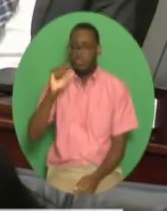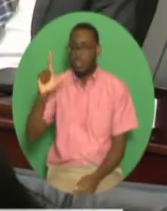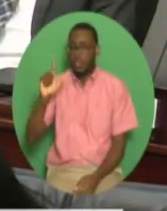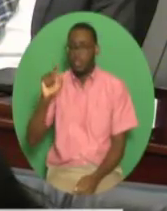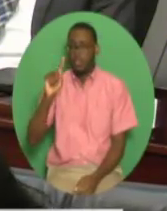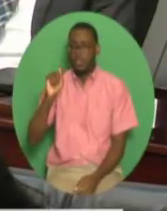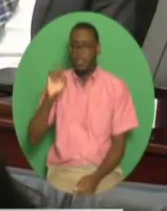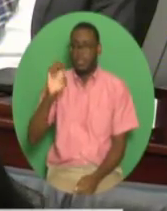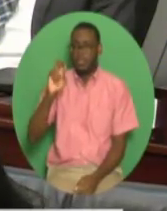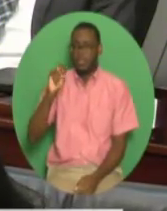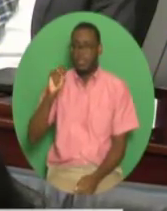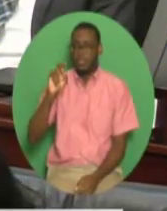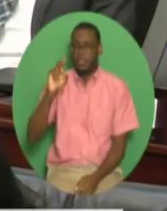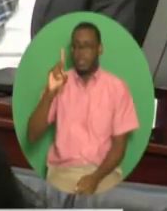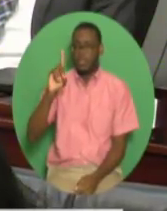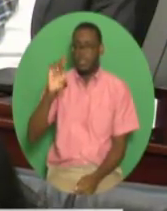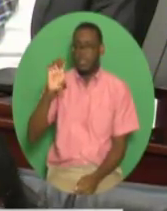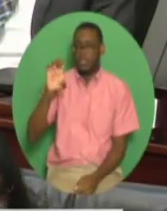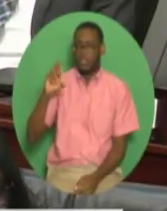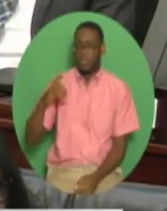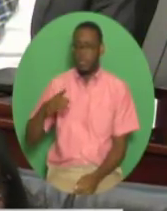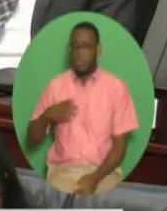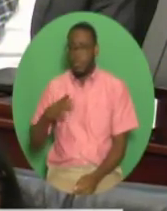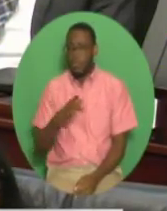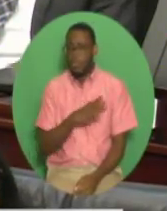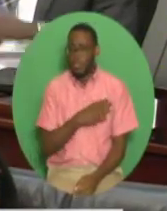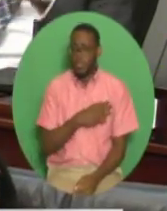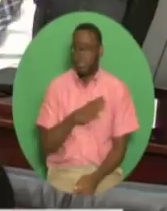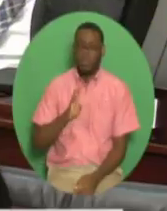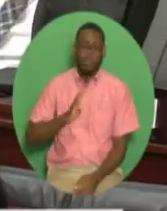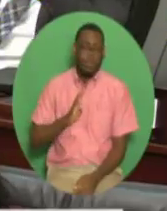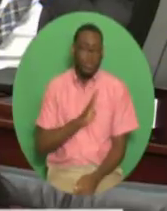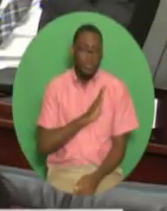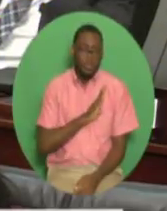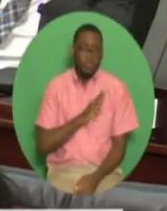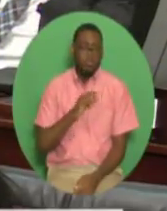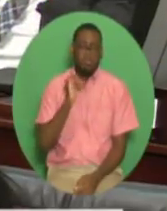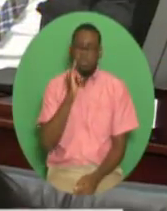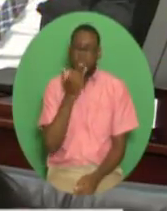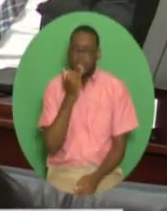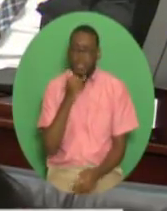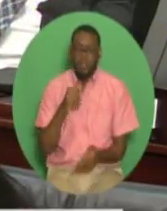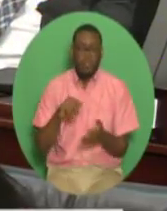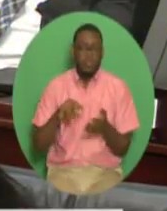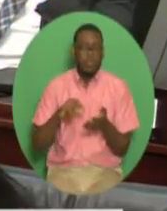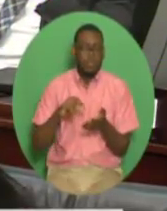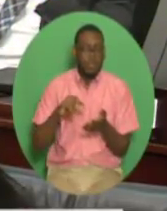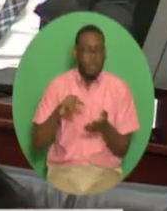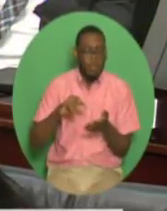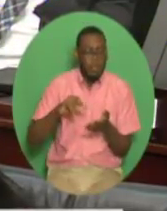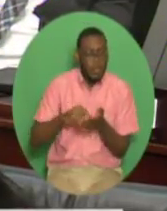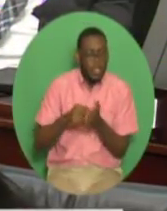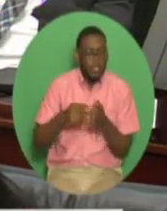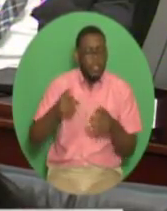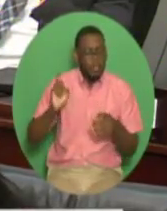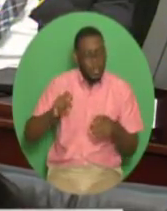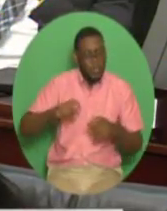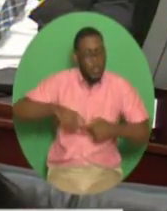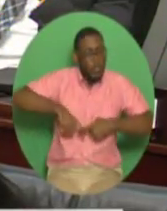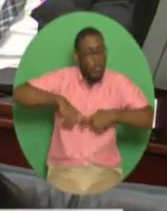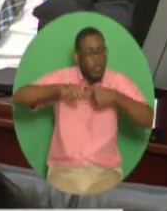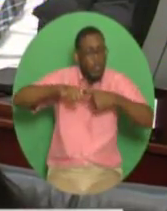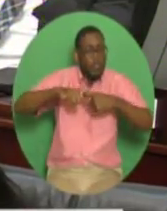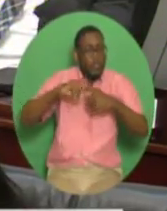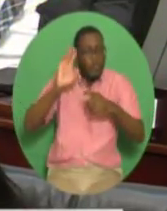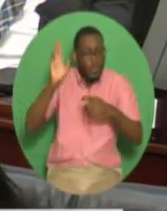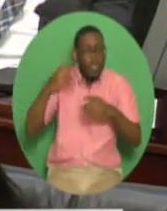which has caused the project to be paused. The issue will soon be rectified,